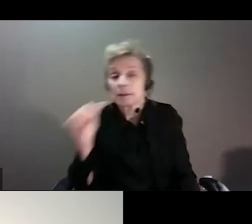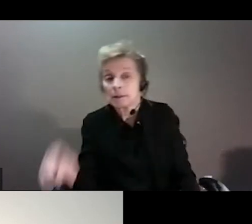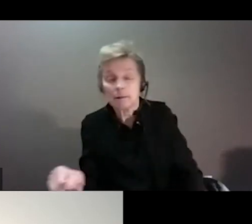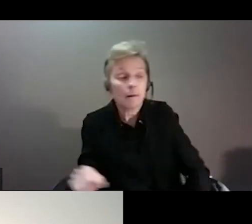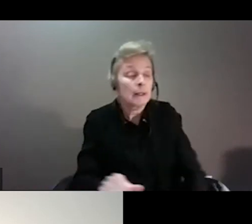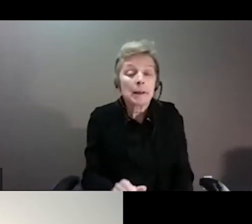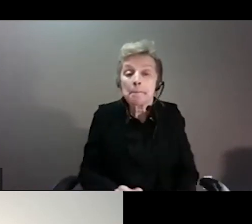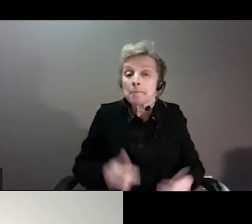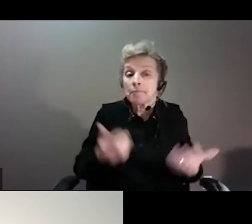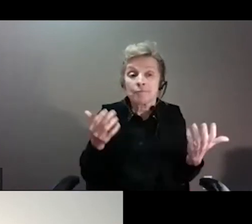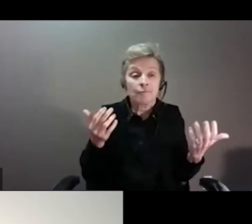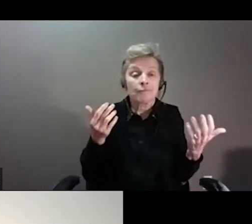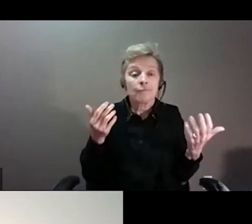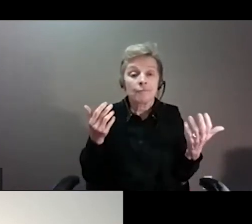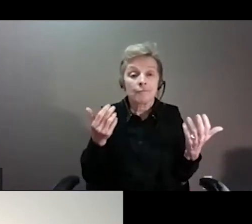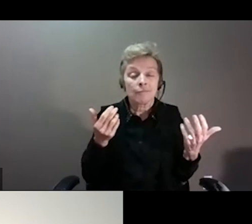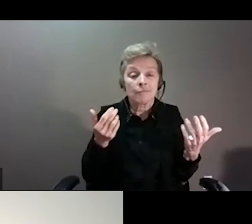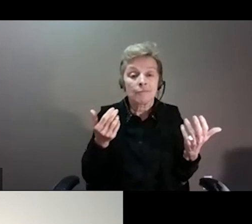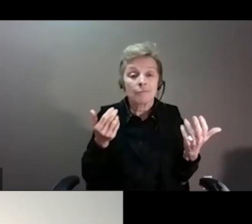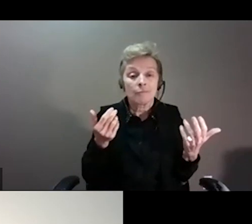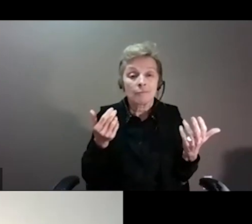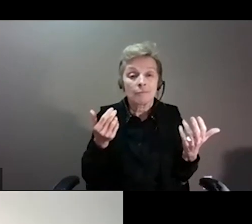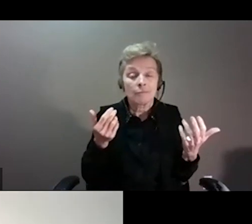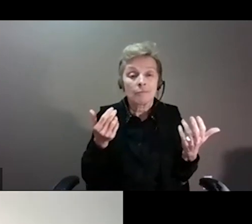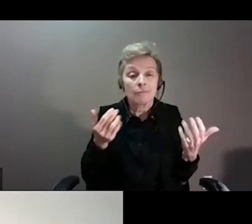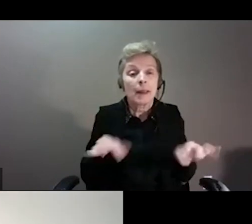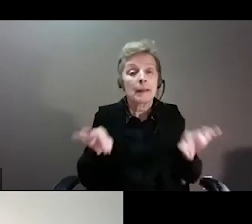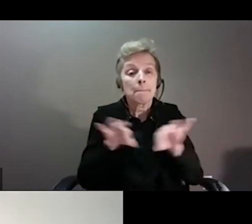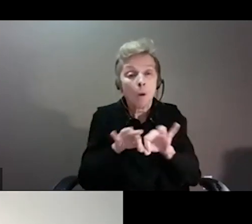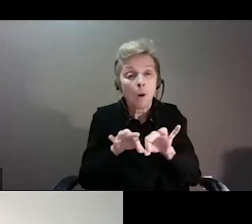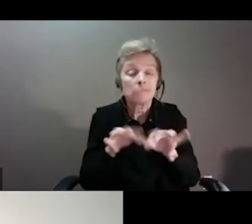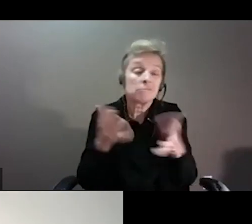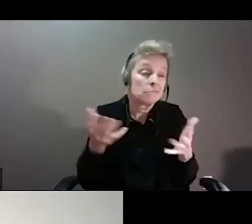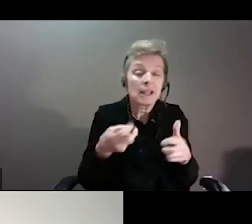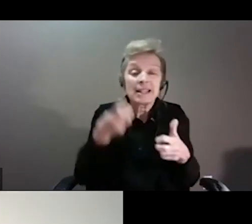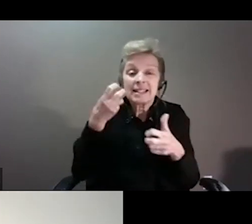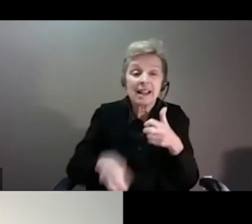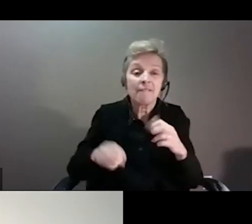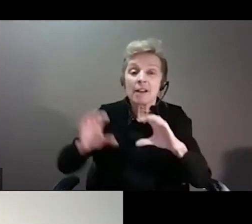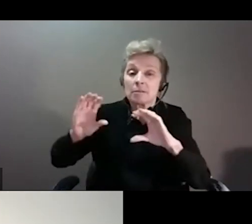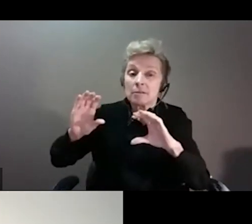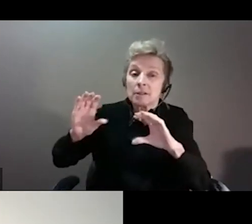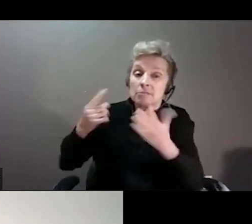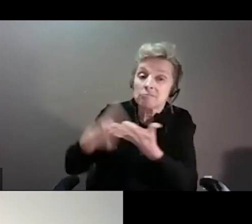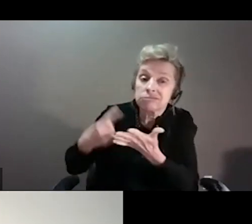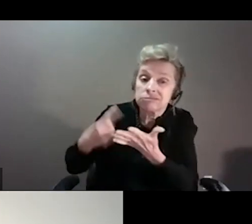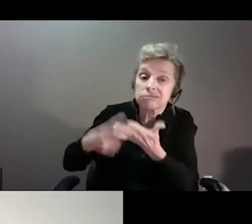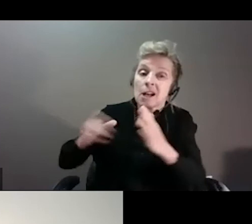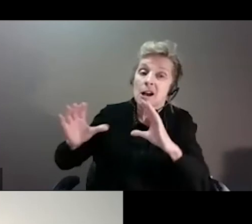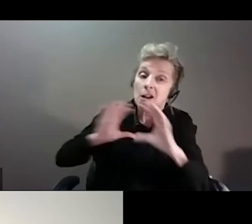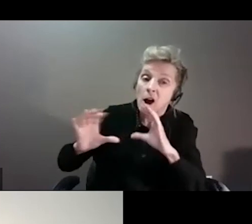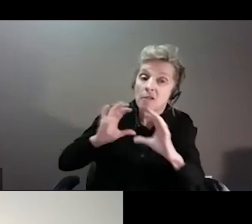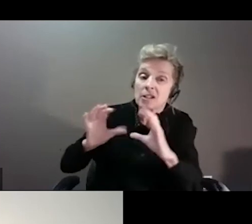afraid of being the person to having those tough conversations with your manager. That's the only way that we, like,